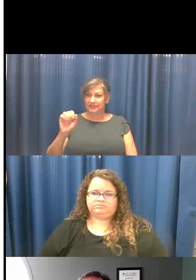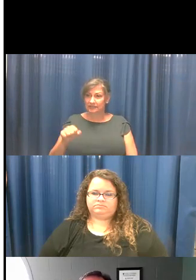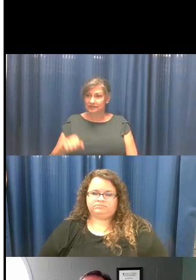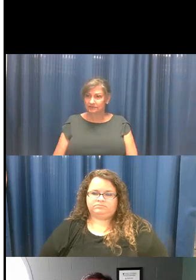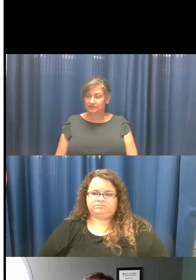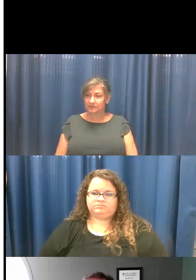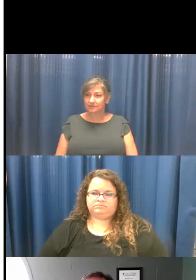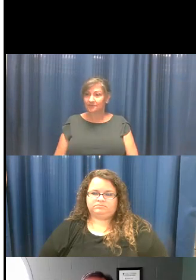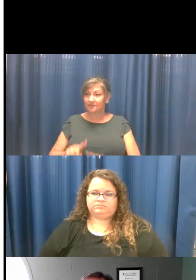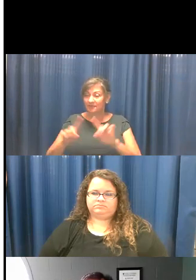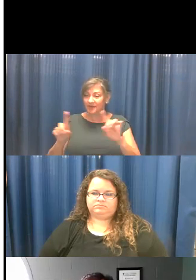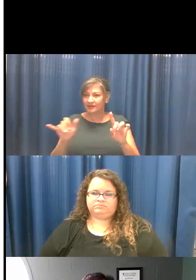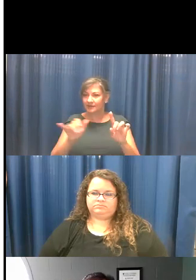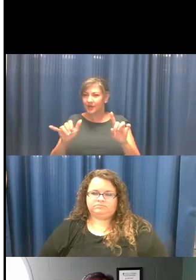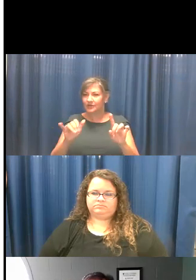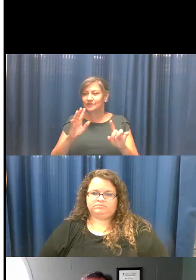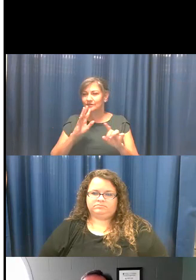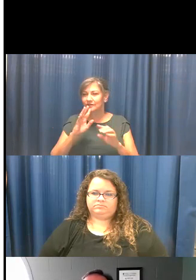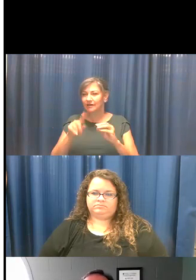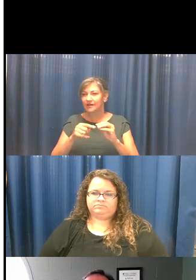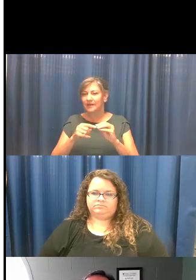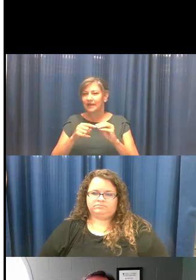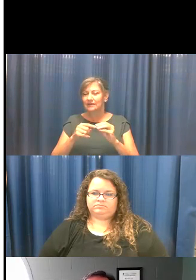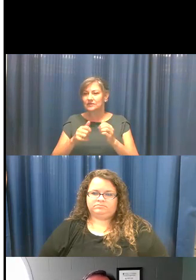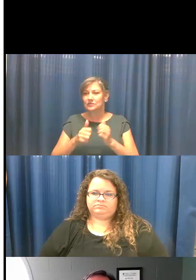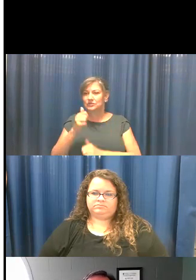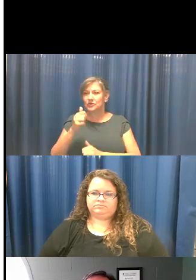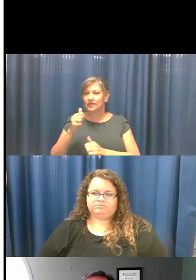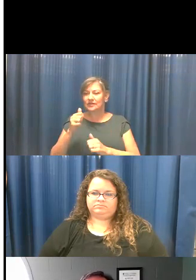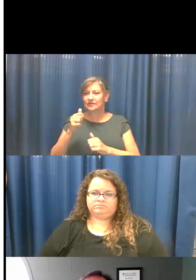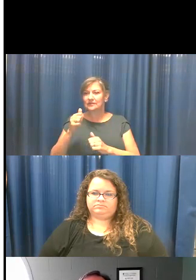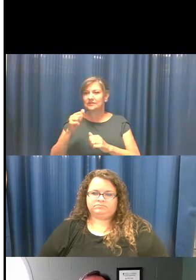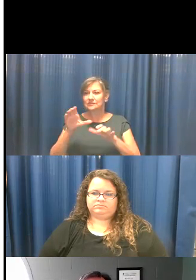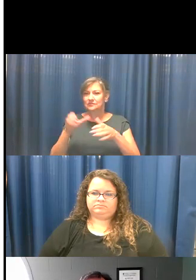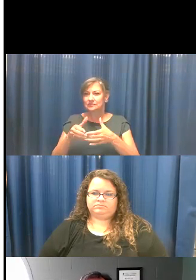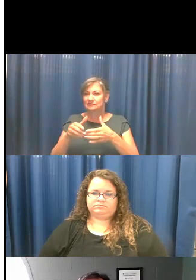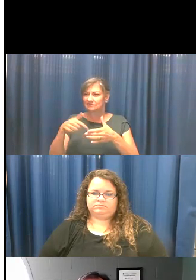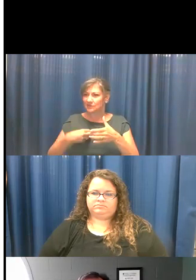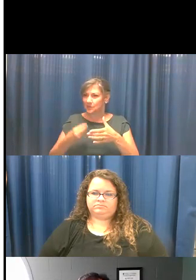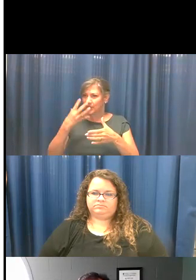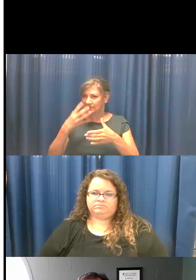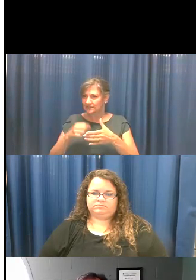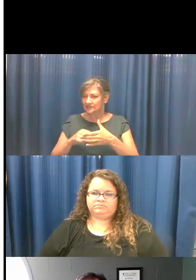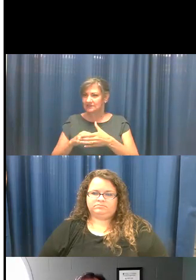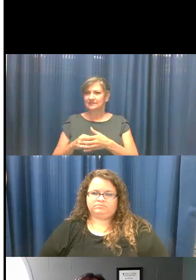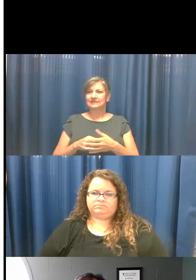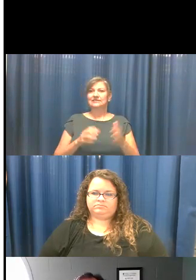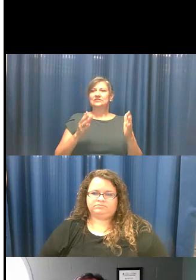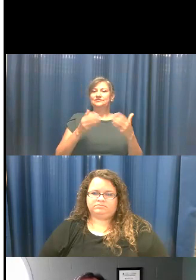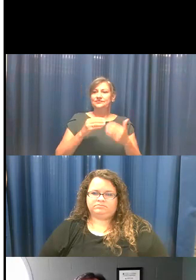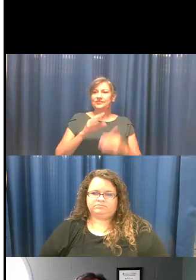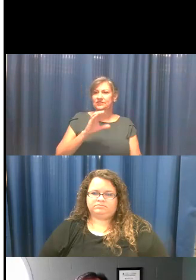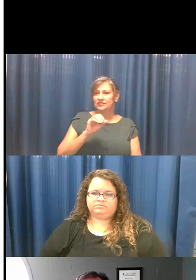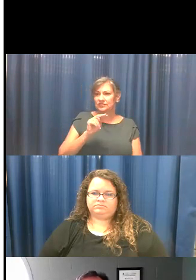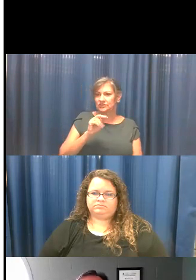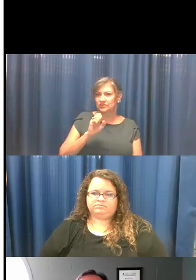about our majority population, our white population. And I'm talking about conservative people, and I'm talking